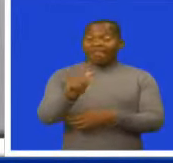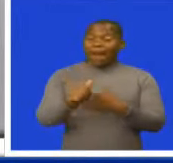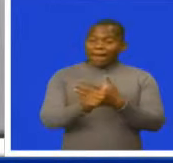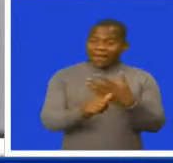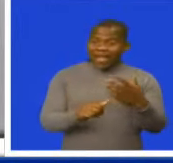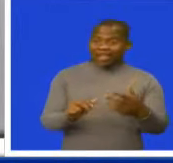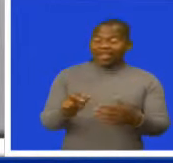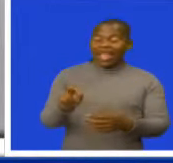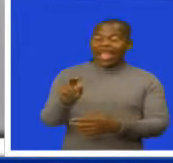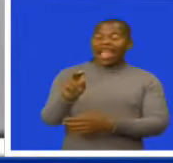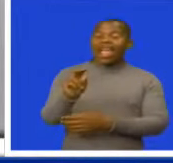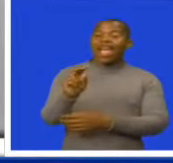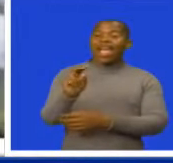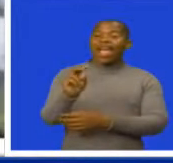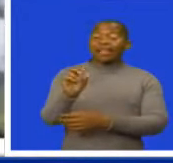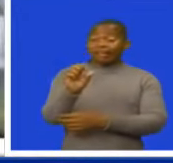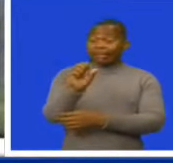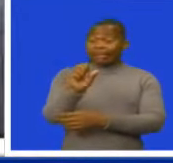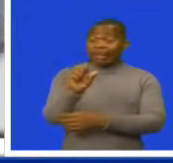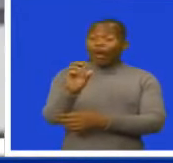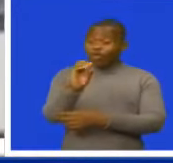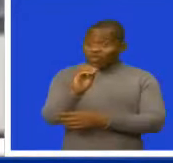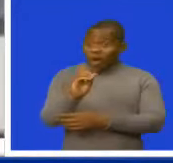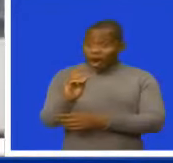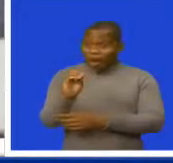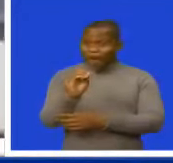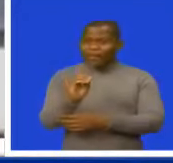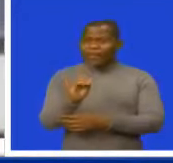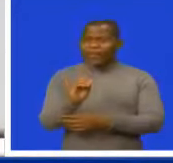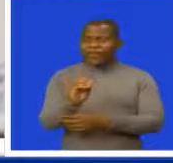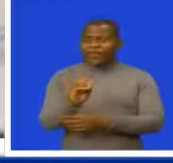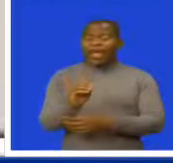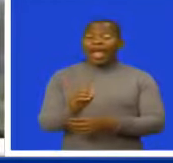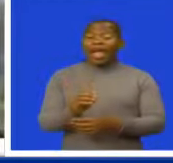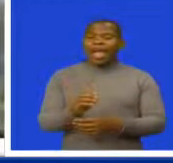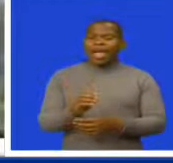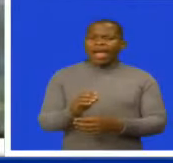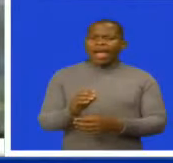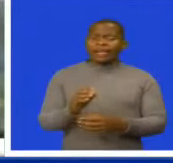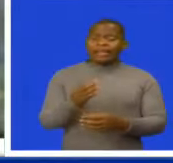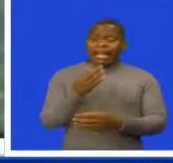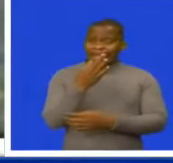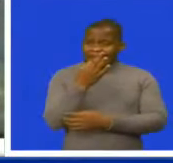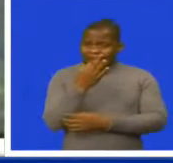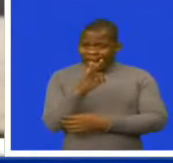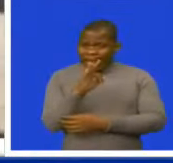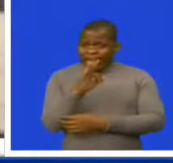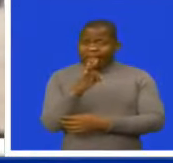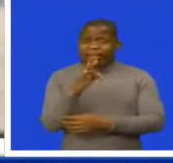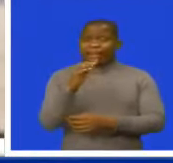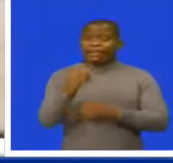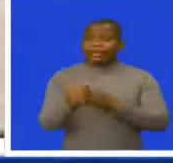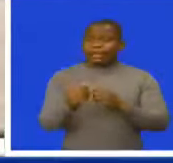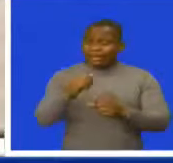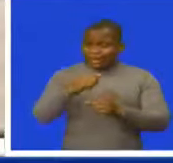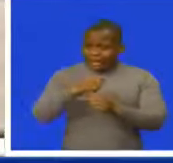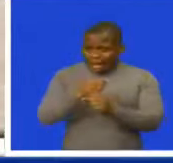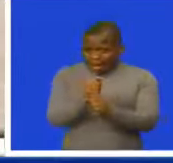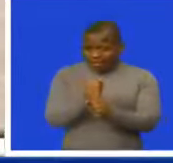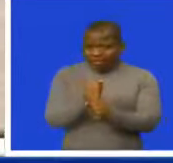5854 labanalo mkhuhlane kanti nakubukwa emalanga langemashumi lamathathu kugcina kulelo langa bebangu